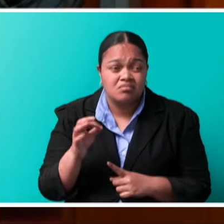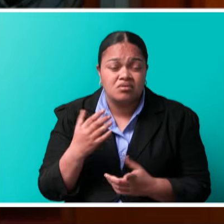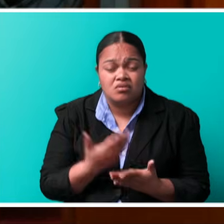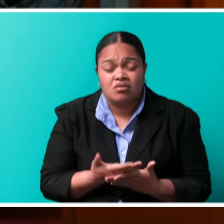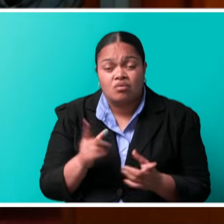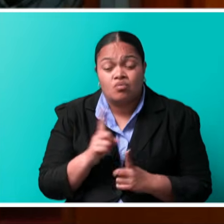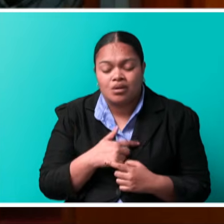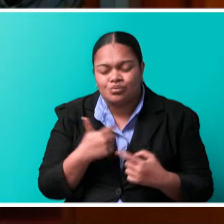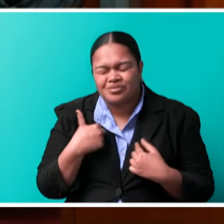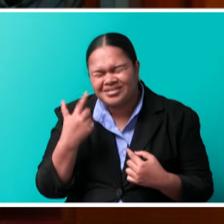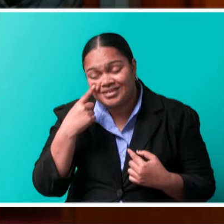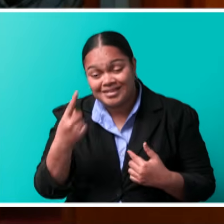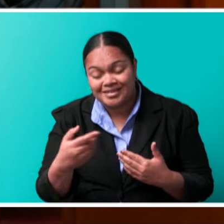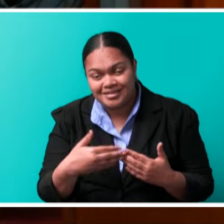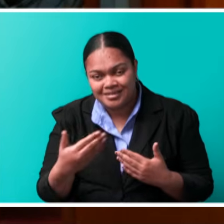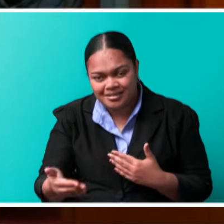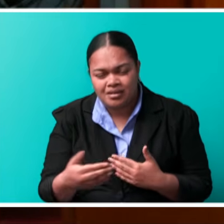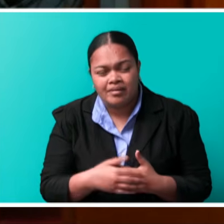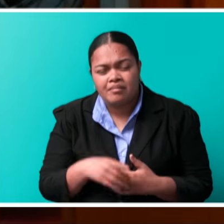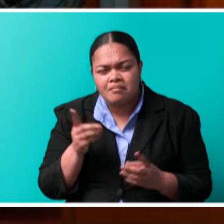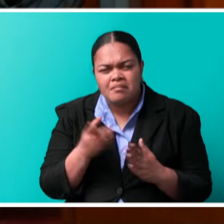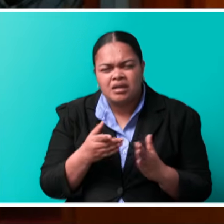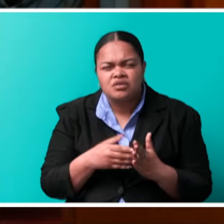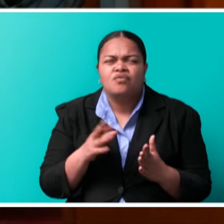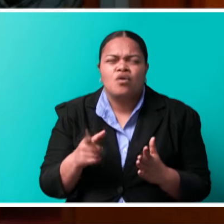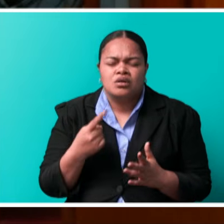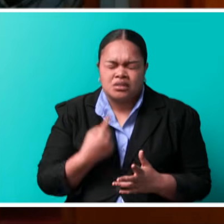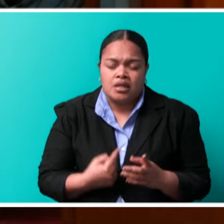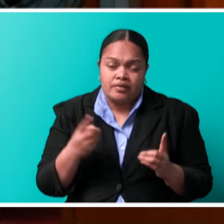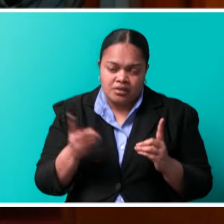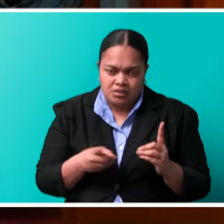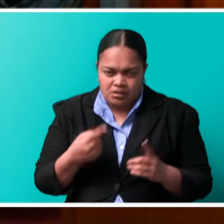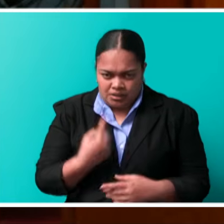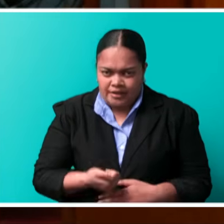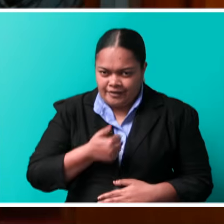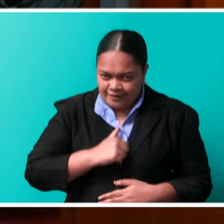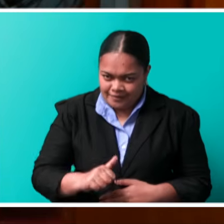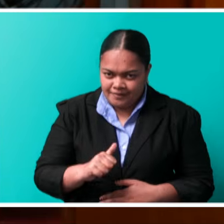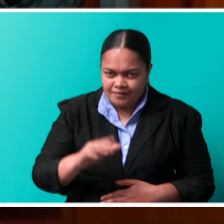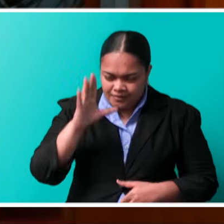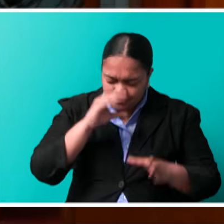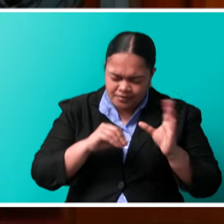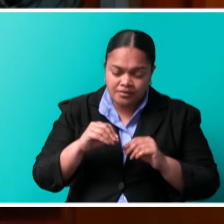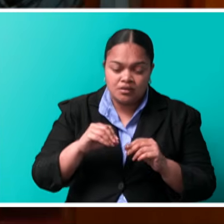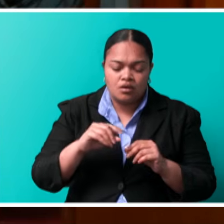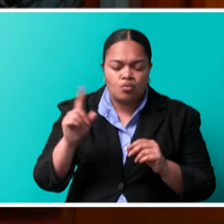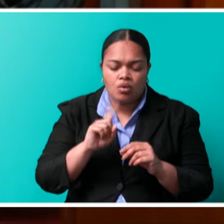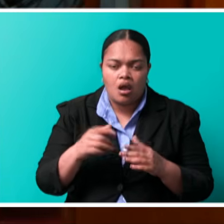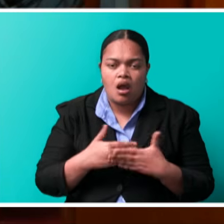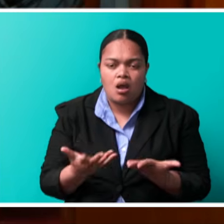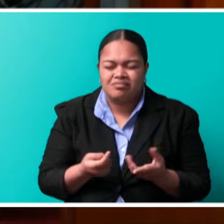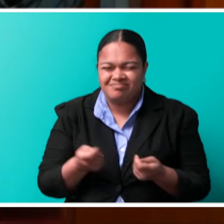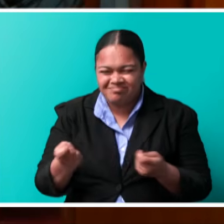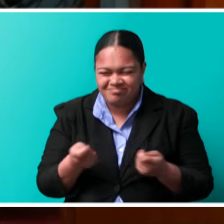received. It is a budget for discipline, as we must learn to live within our means. It is also